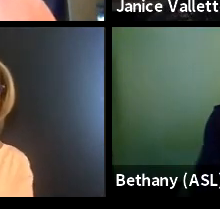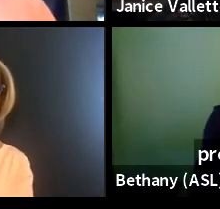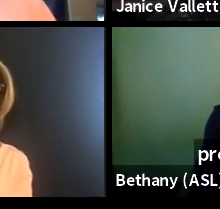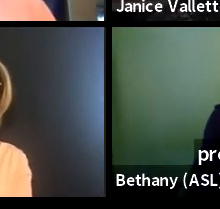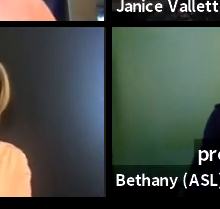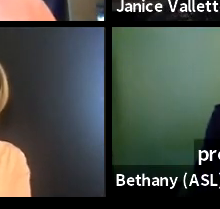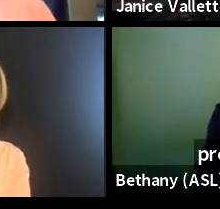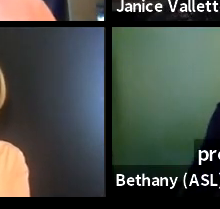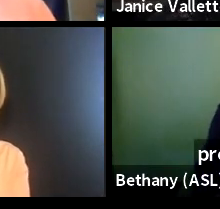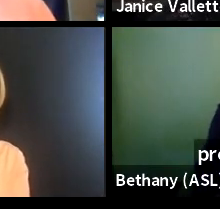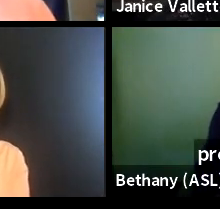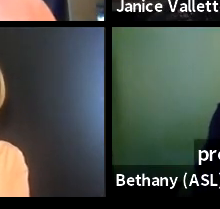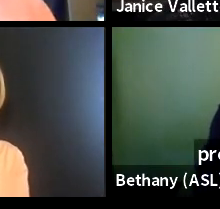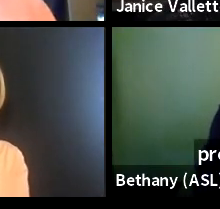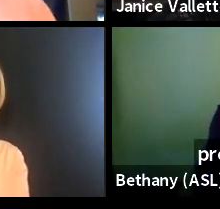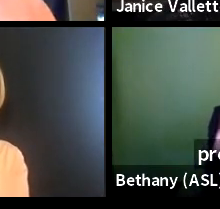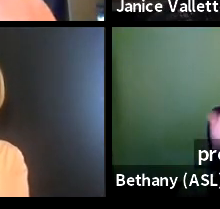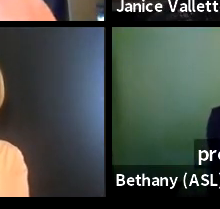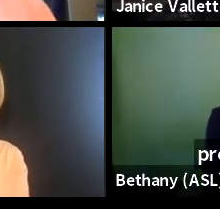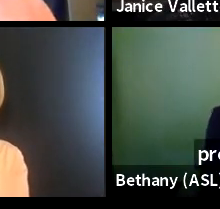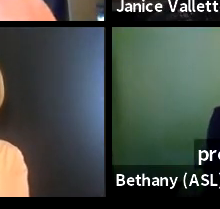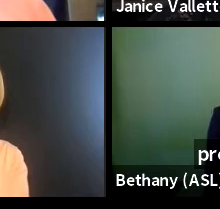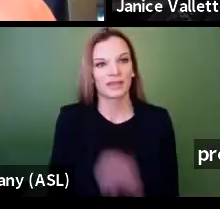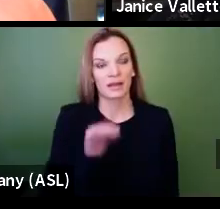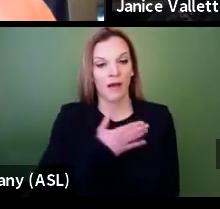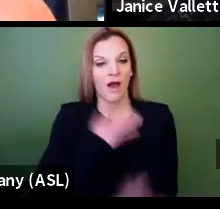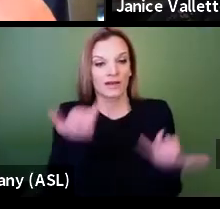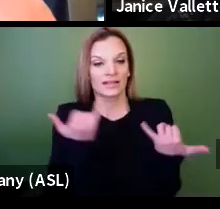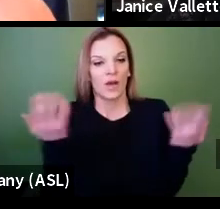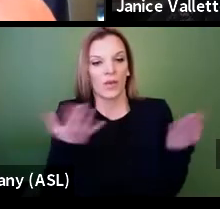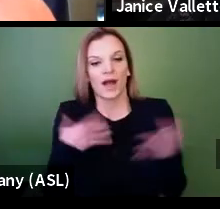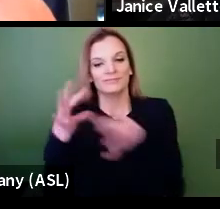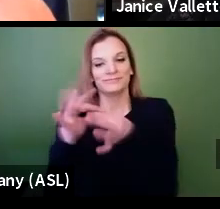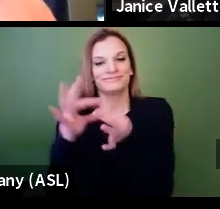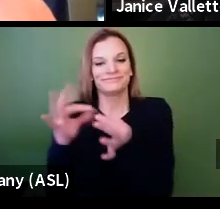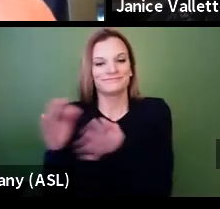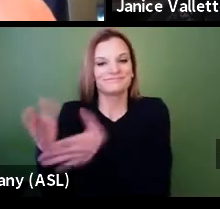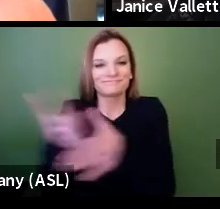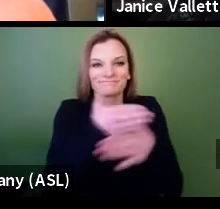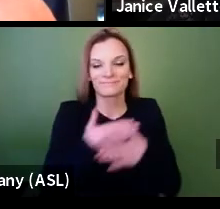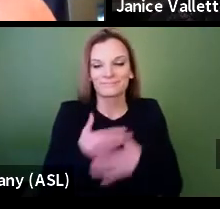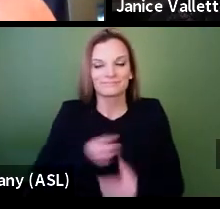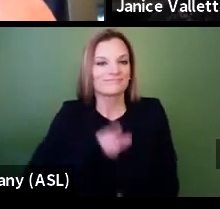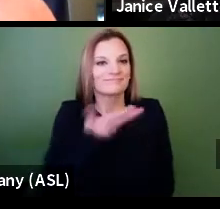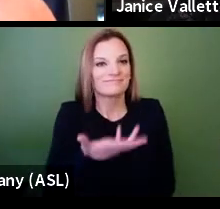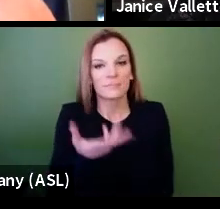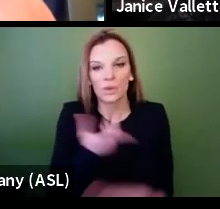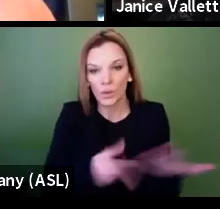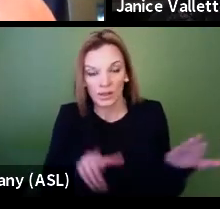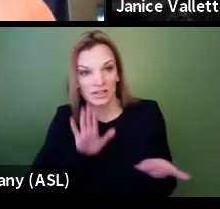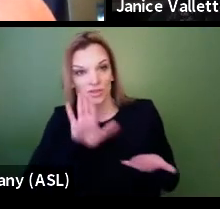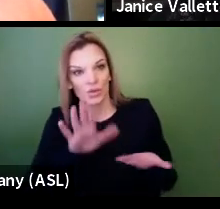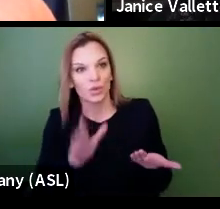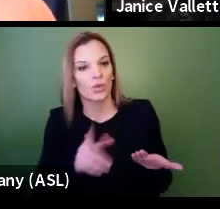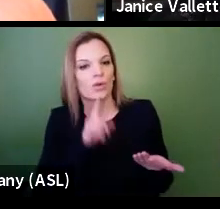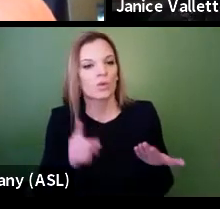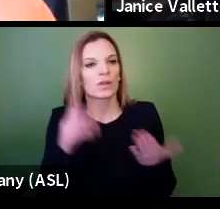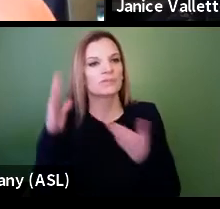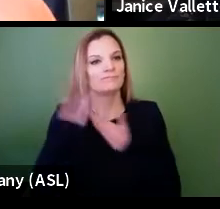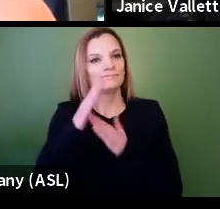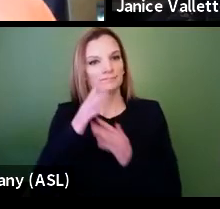report for this morning. As our icebreaker, I would like to ask, what has been your most interesting aspect